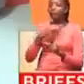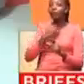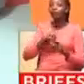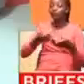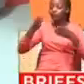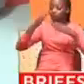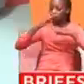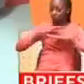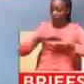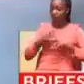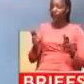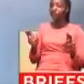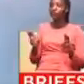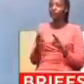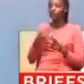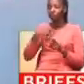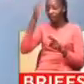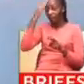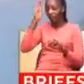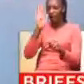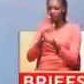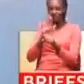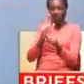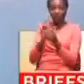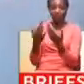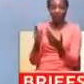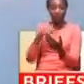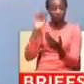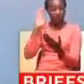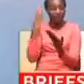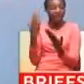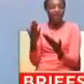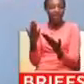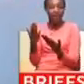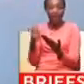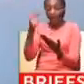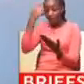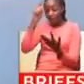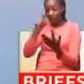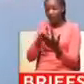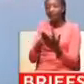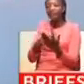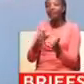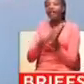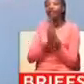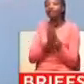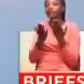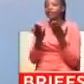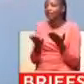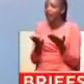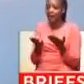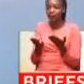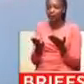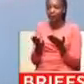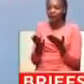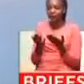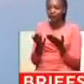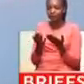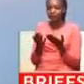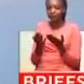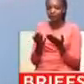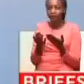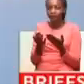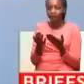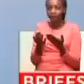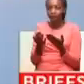there's much more to this story that you're here to tell us, because yes, that was just the beginning of what was being lured to sell your soul to